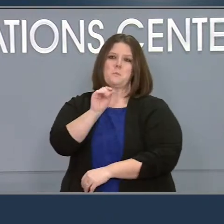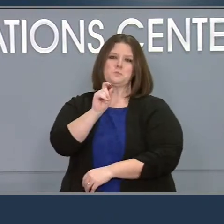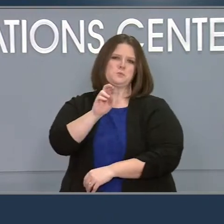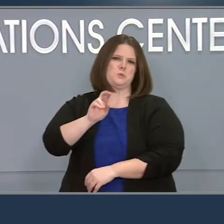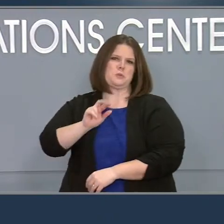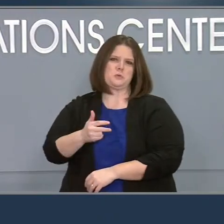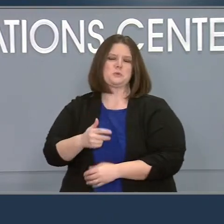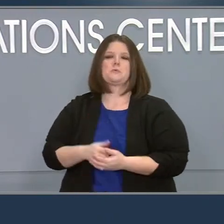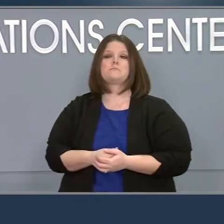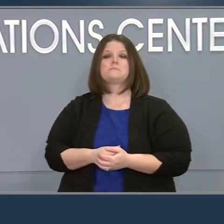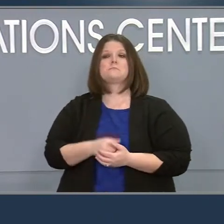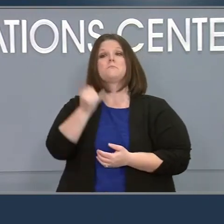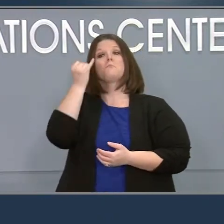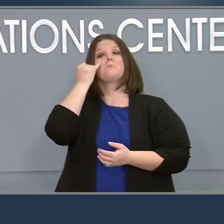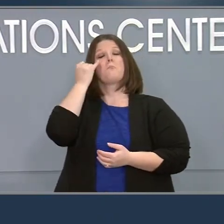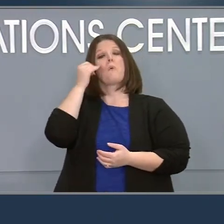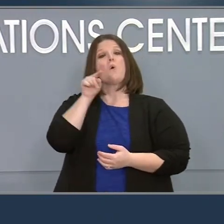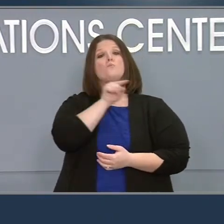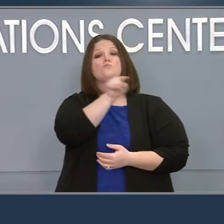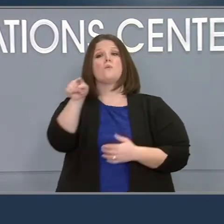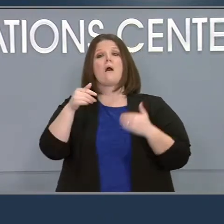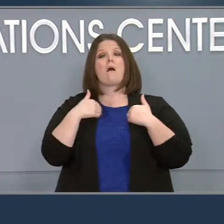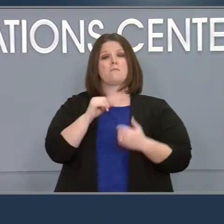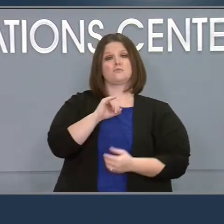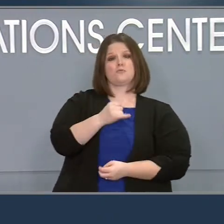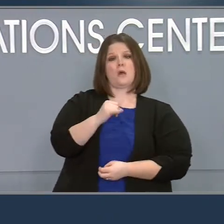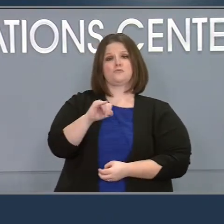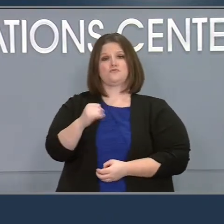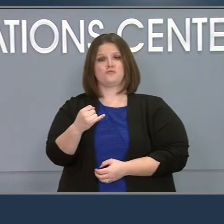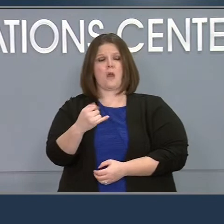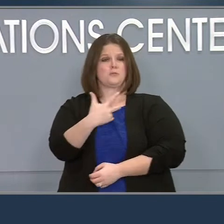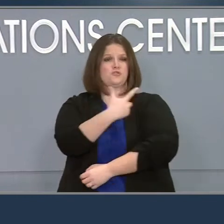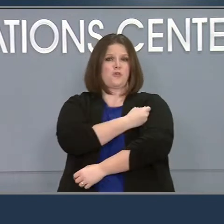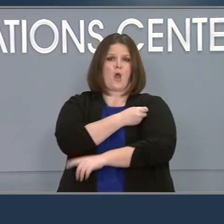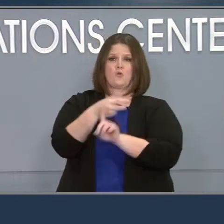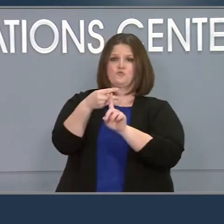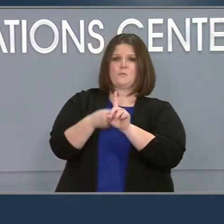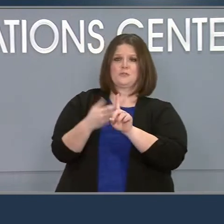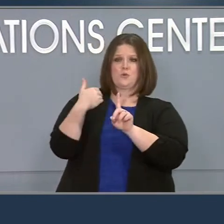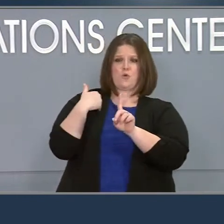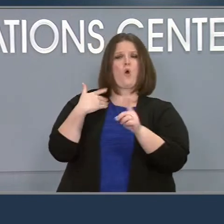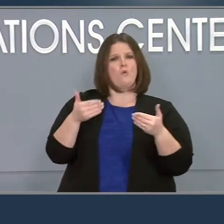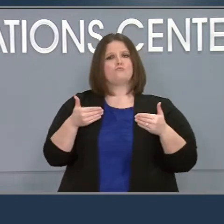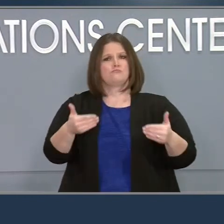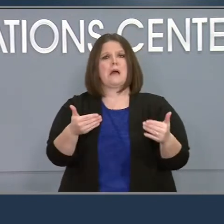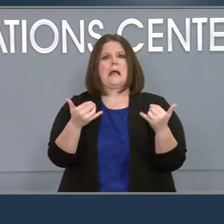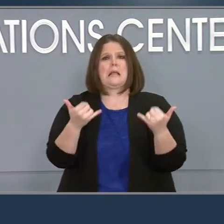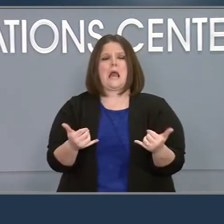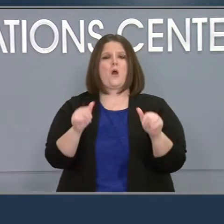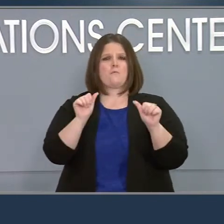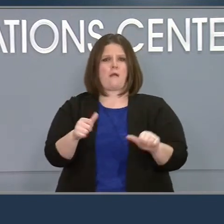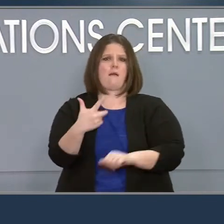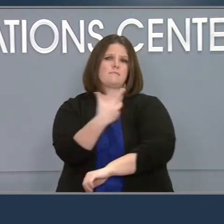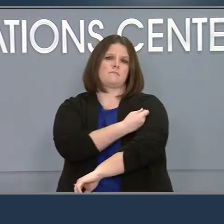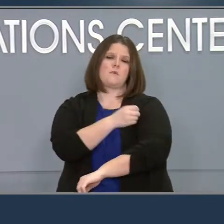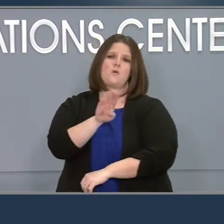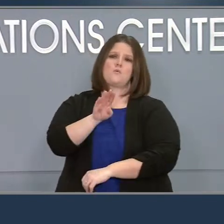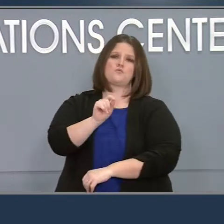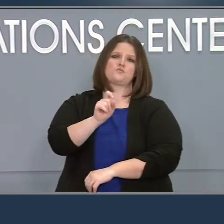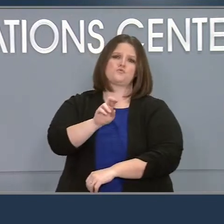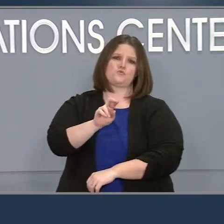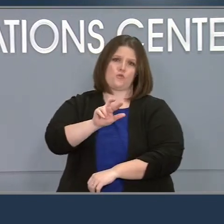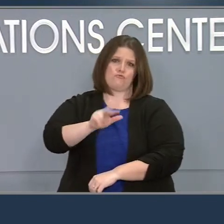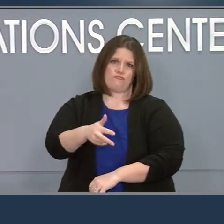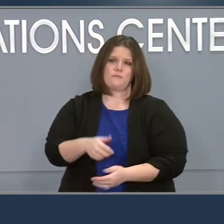vaccine, you should get a booster 2 months after your shot. And if you got the Moderna or the Pfizer vaccine, you should get a booster 6 months after your second